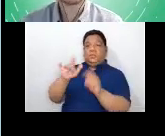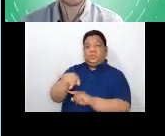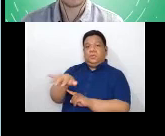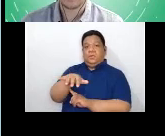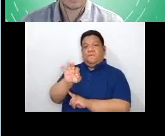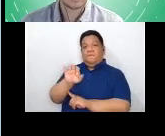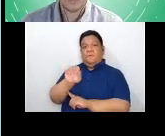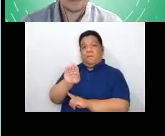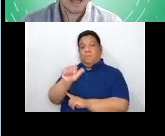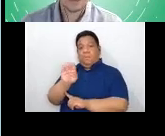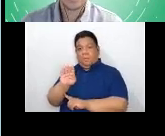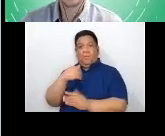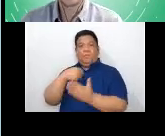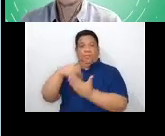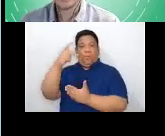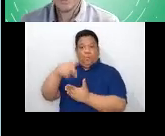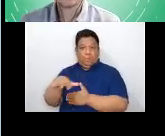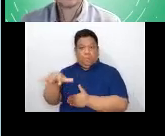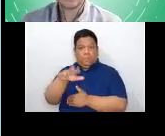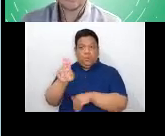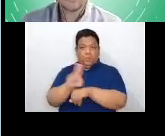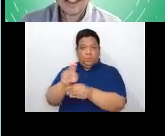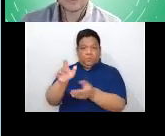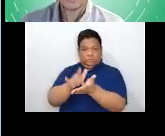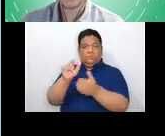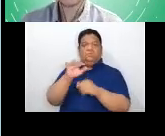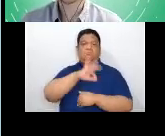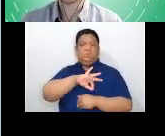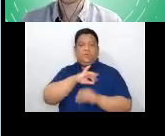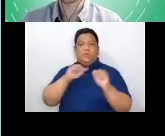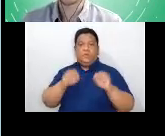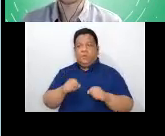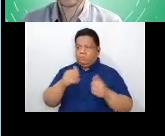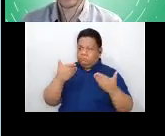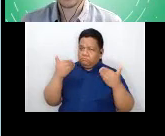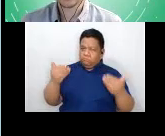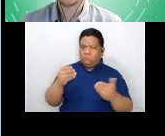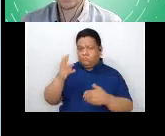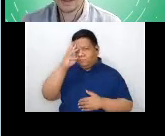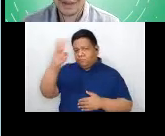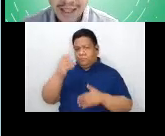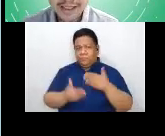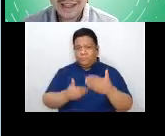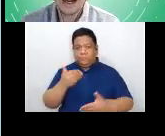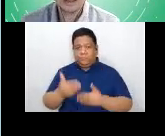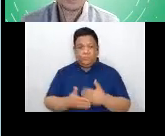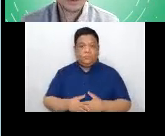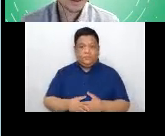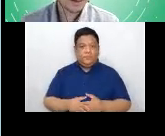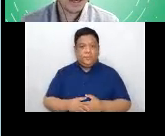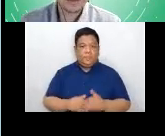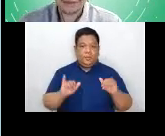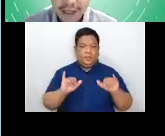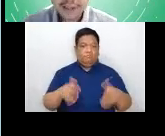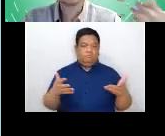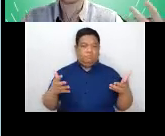these programs, these Fab Labs, you can actually facilitate and start your own innovative process. So with that, I hope that we were